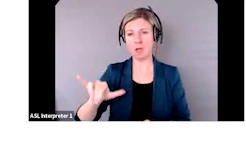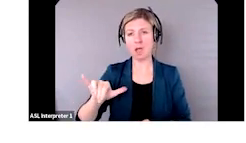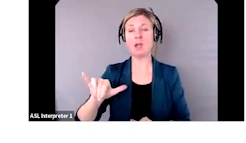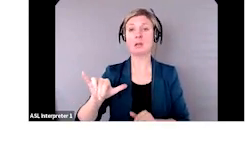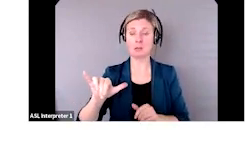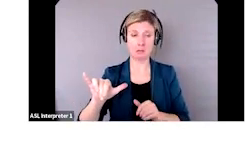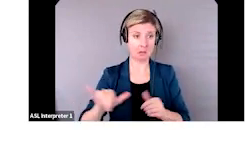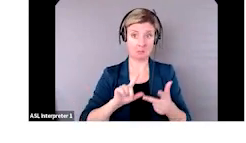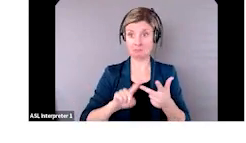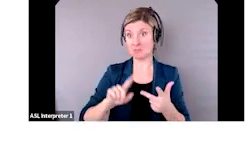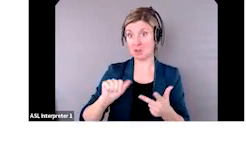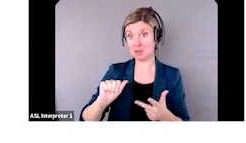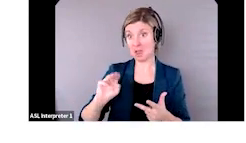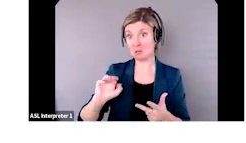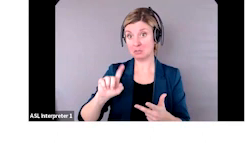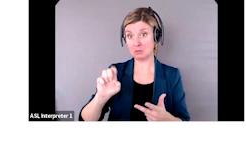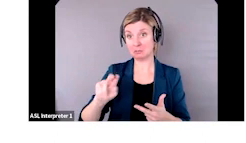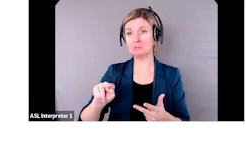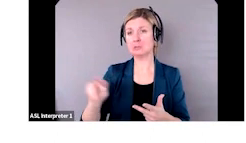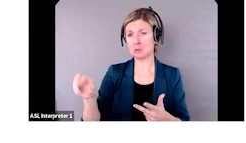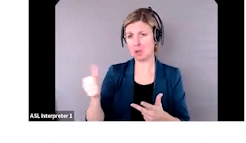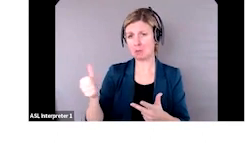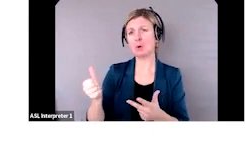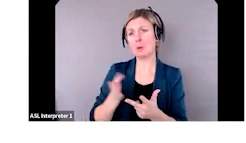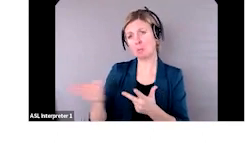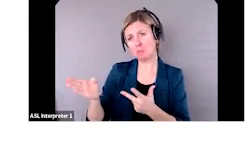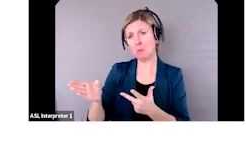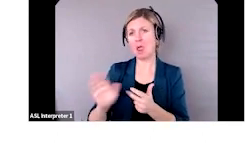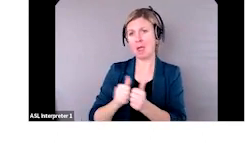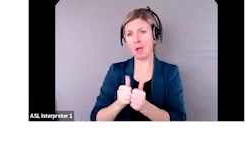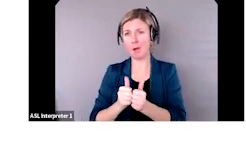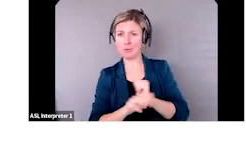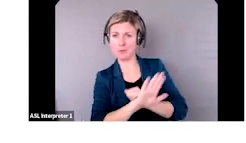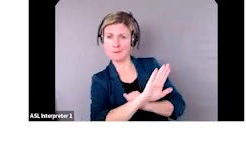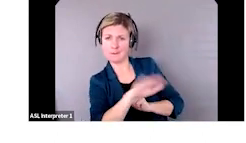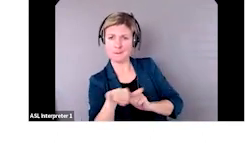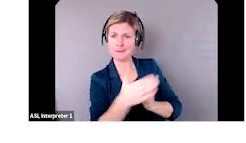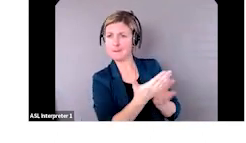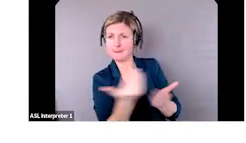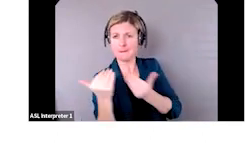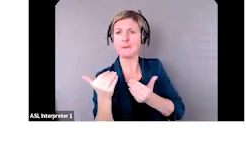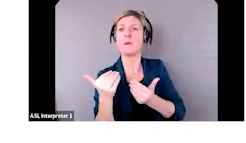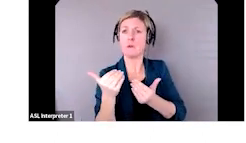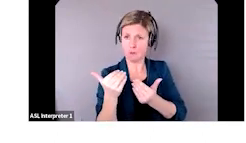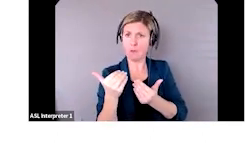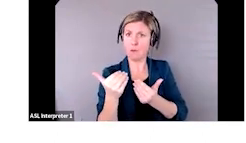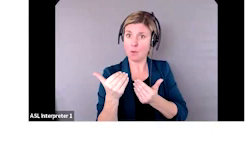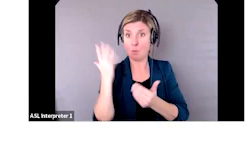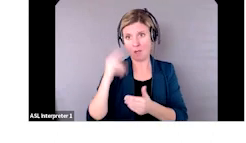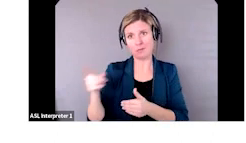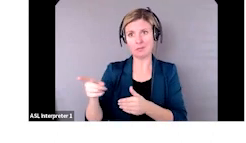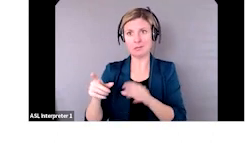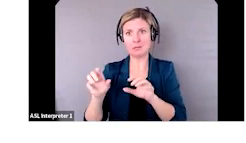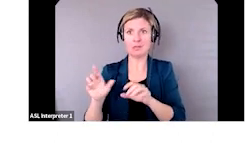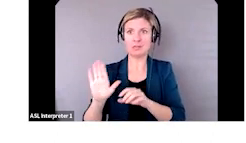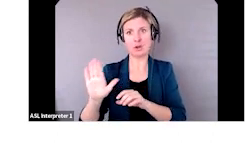new customers or build loyalty with existing customers through their shipping platform. We also want to look at what